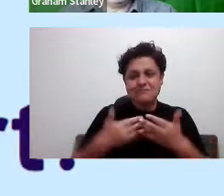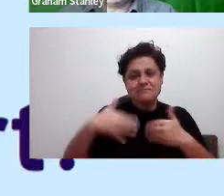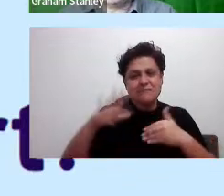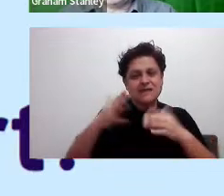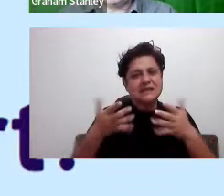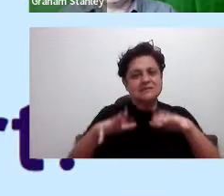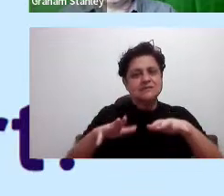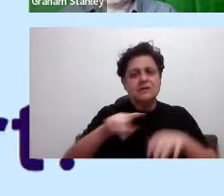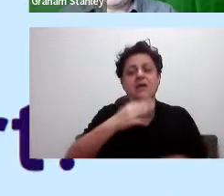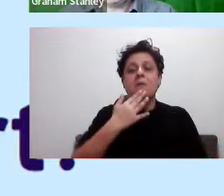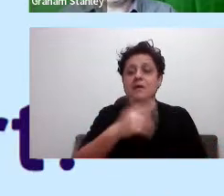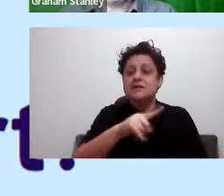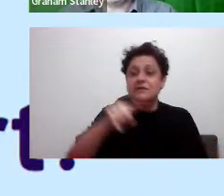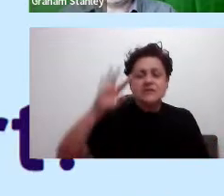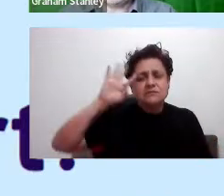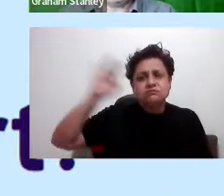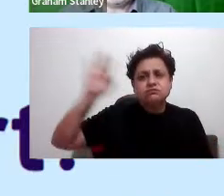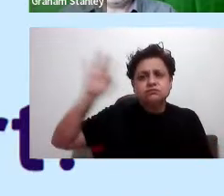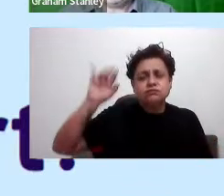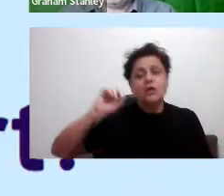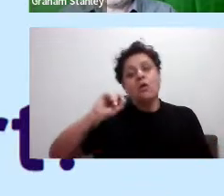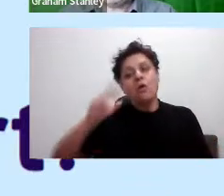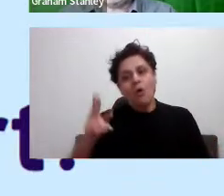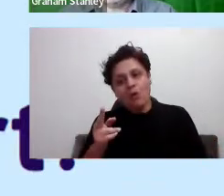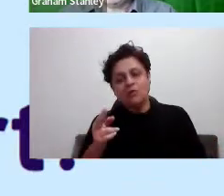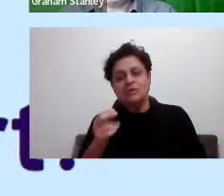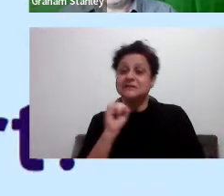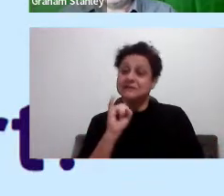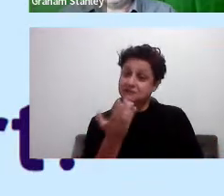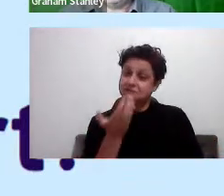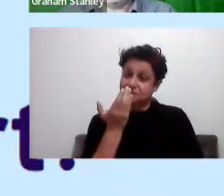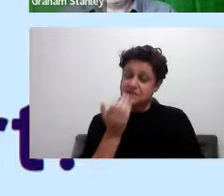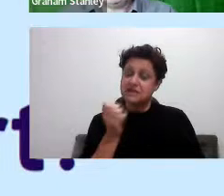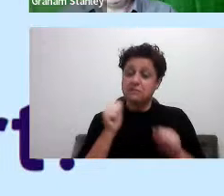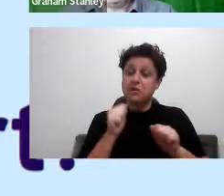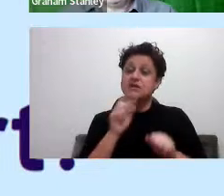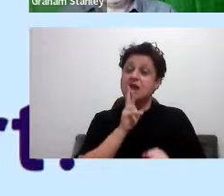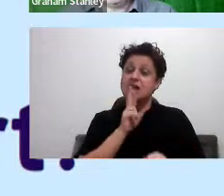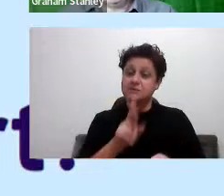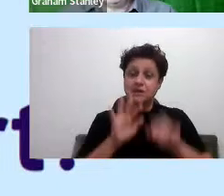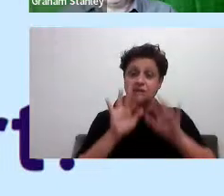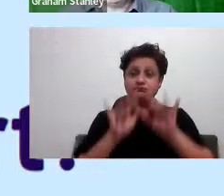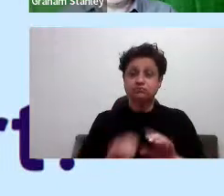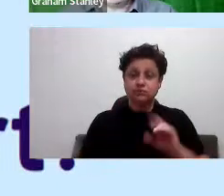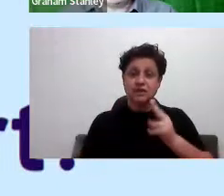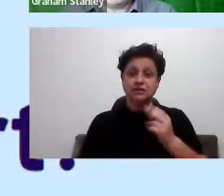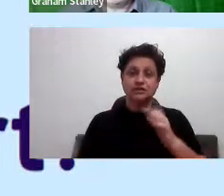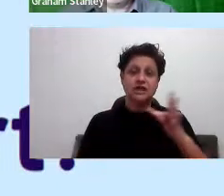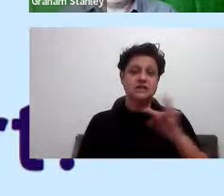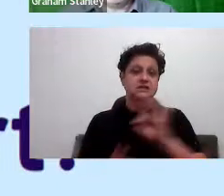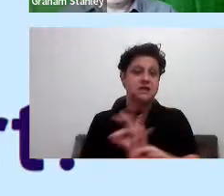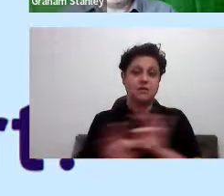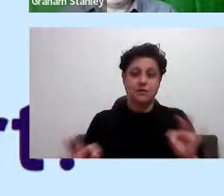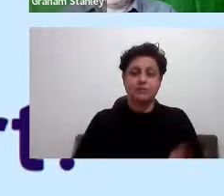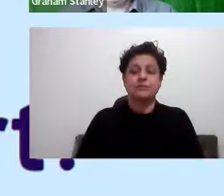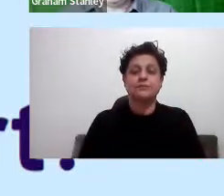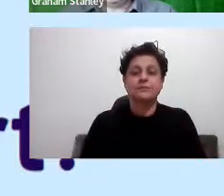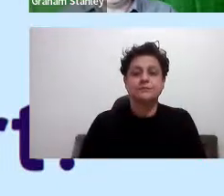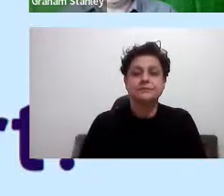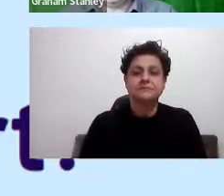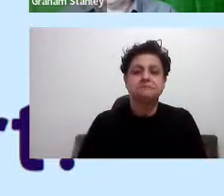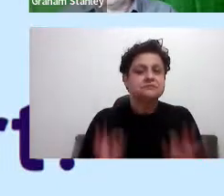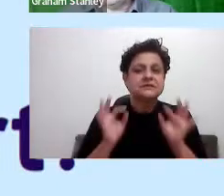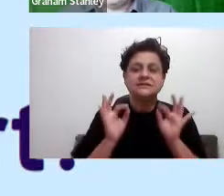if you want to put some answers in the chat, that would be great. I'm sure everybody watching this webinar will